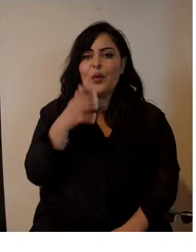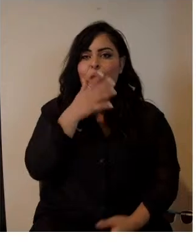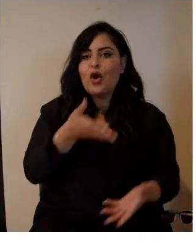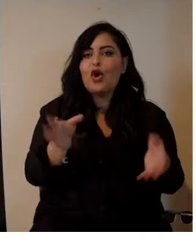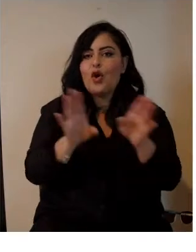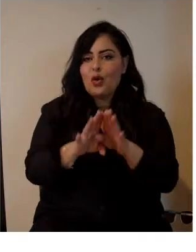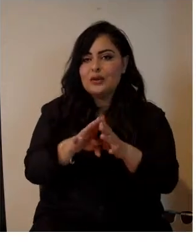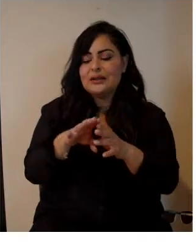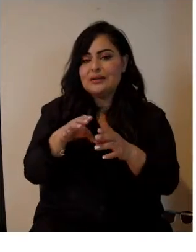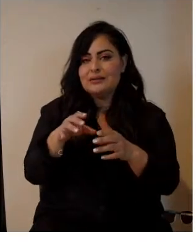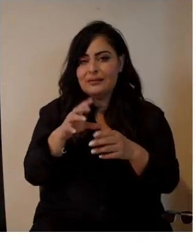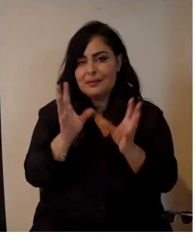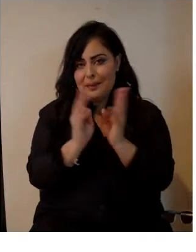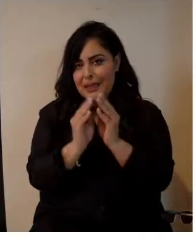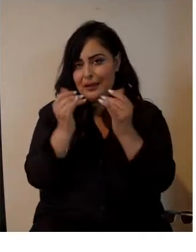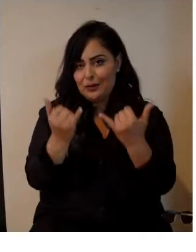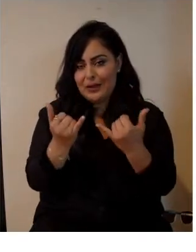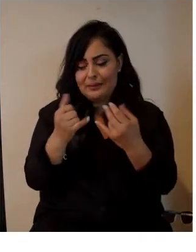Bohall.